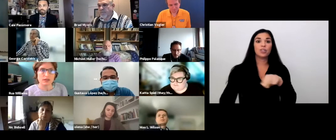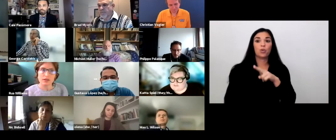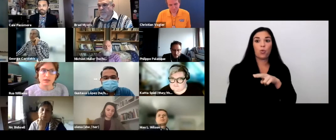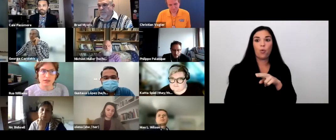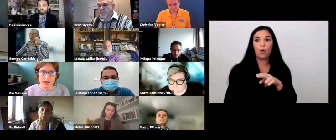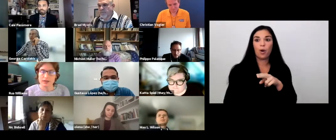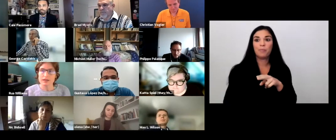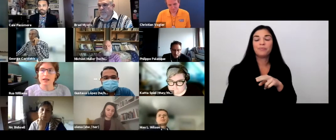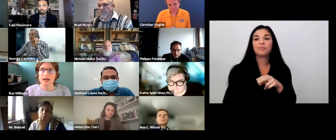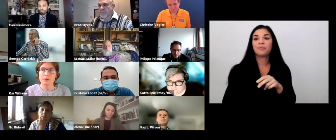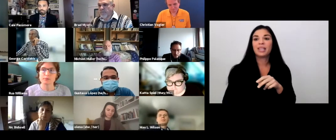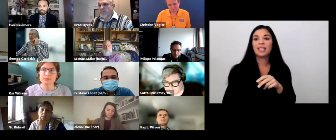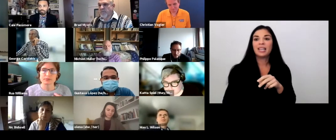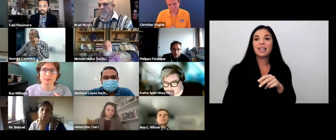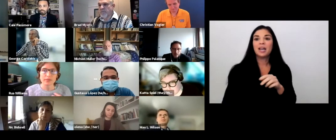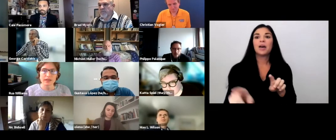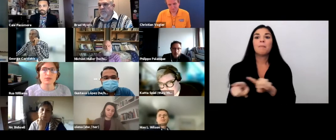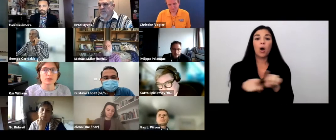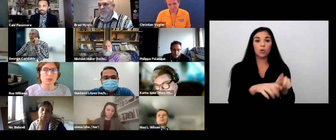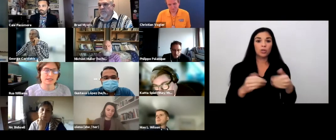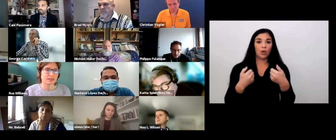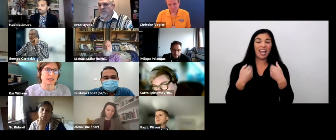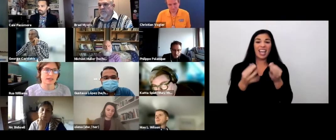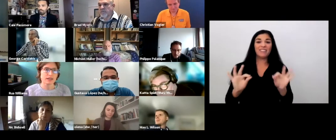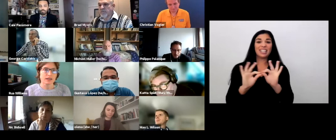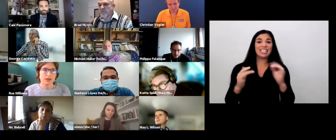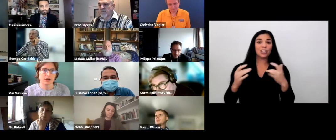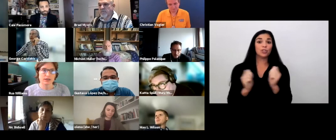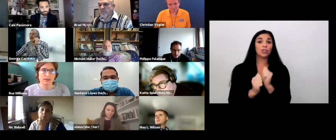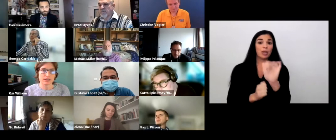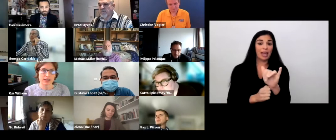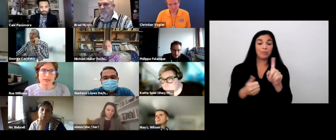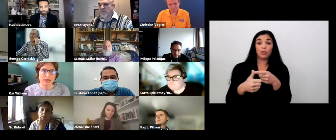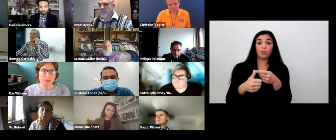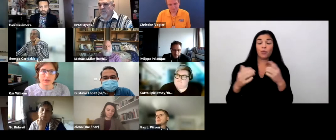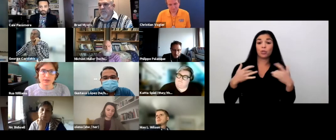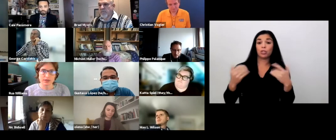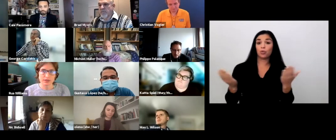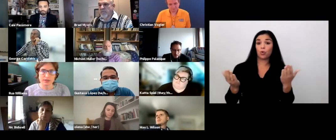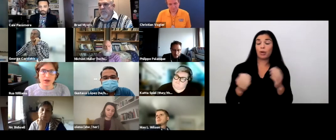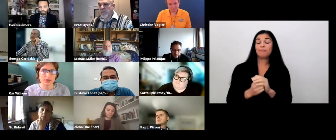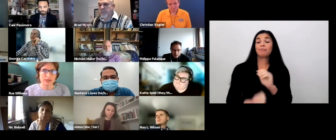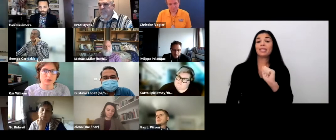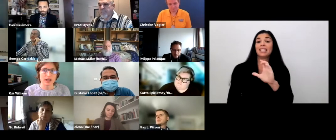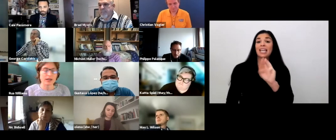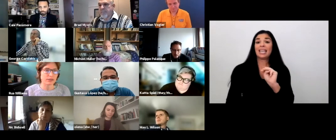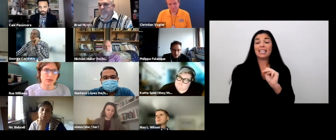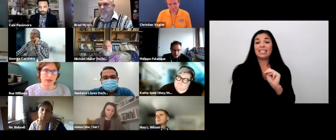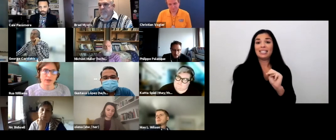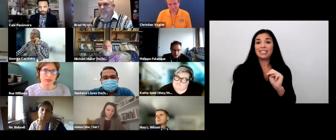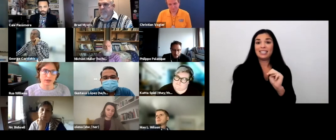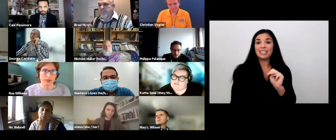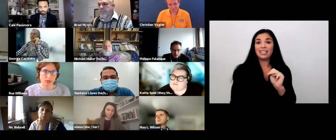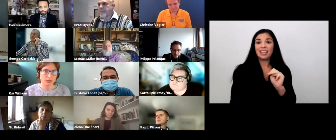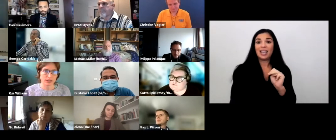with that. And the first one is that the ACM conferences do not have a good